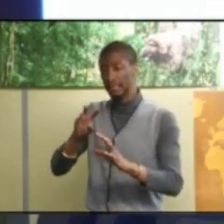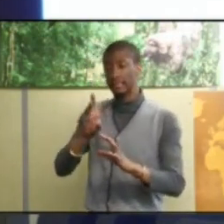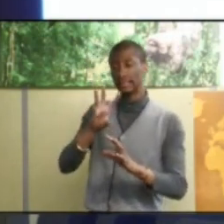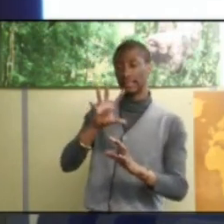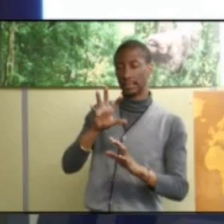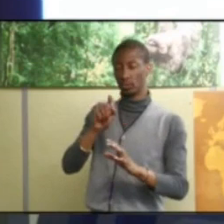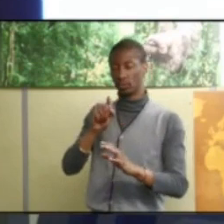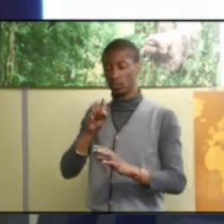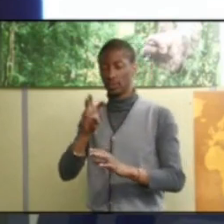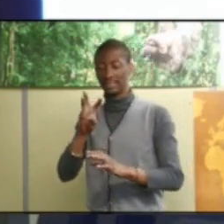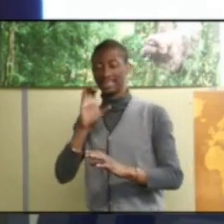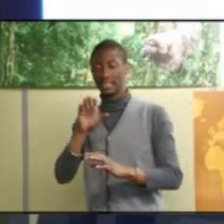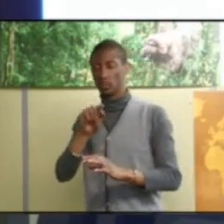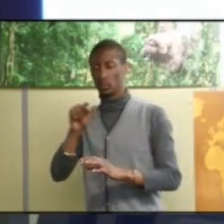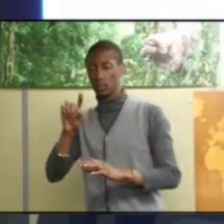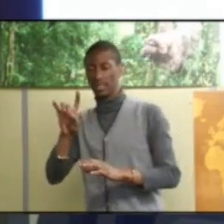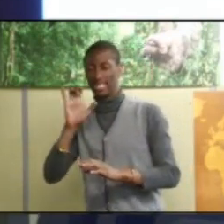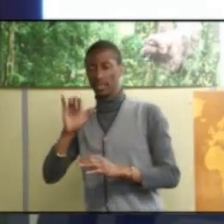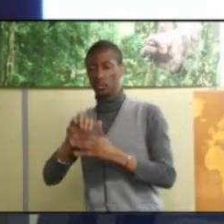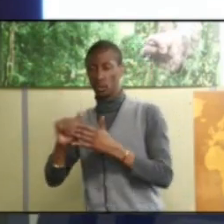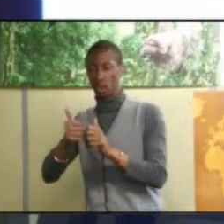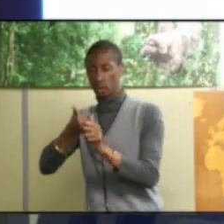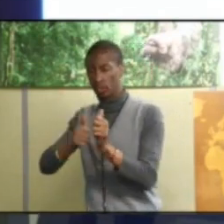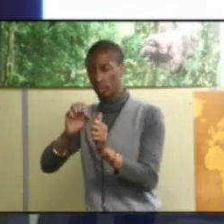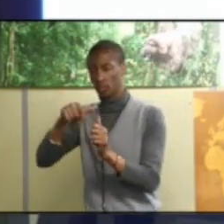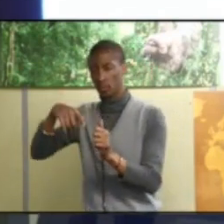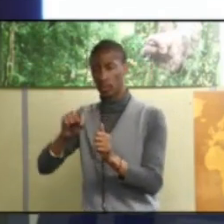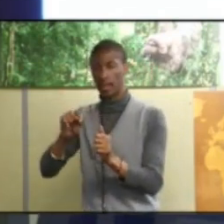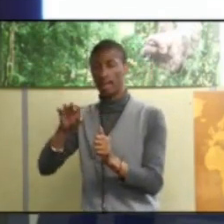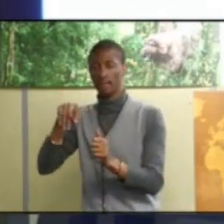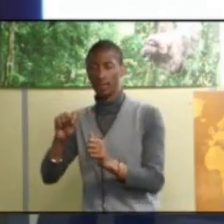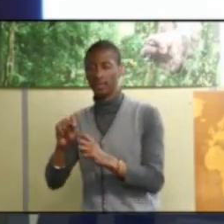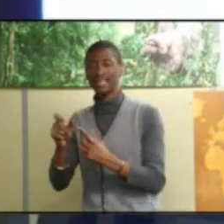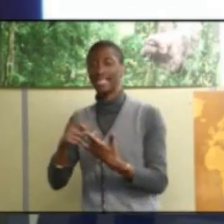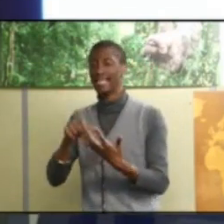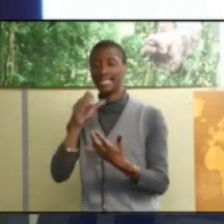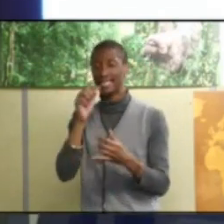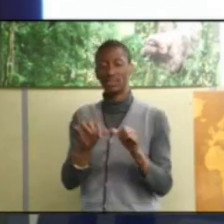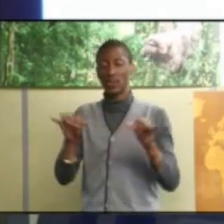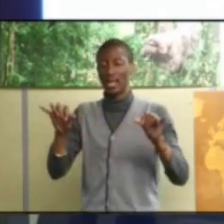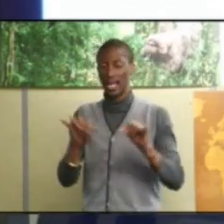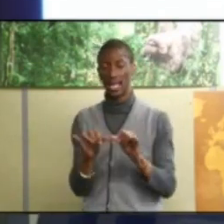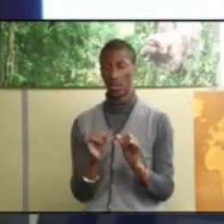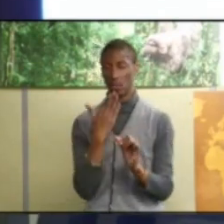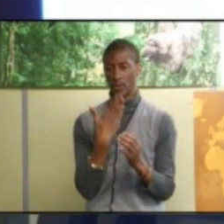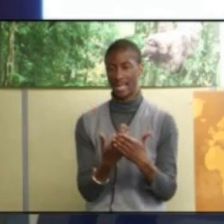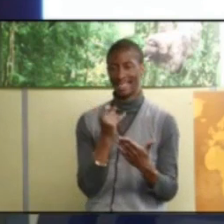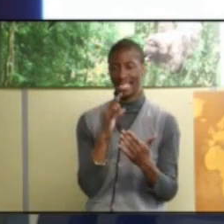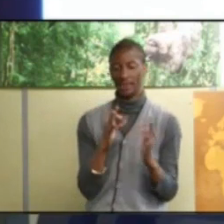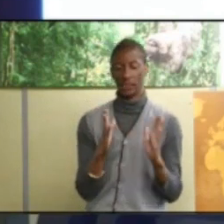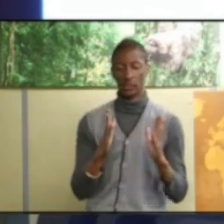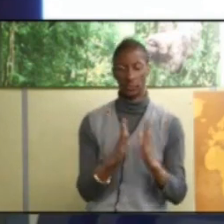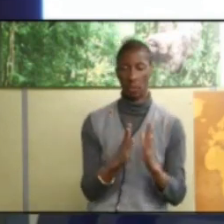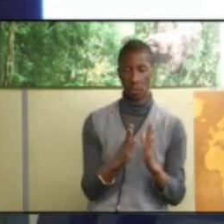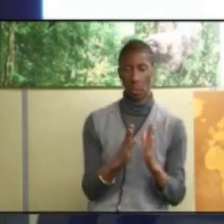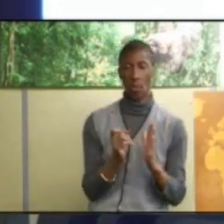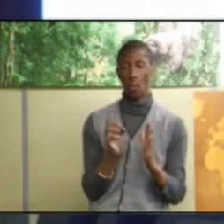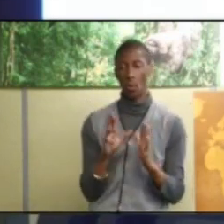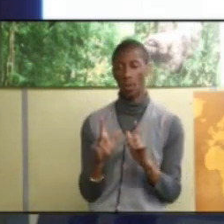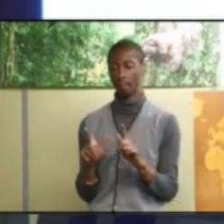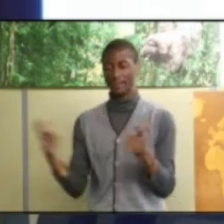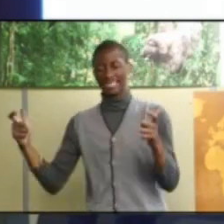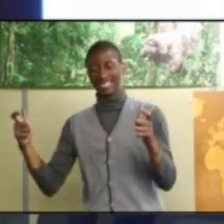doesn't scale well if it is a smaller exhibit or if it is a giant exhibit.